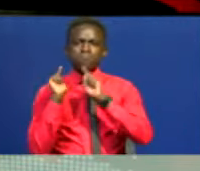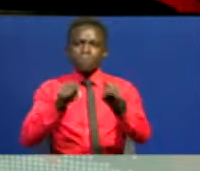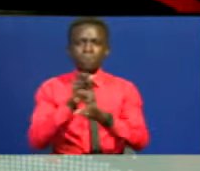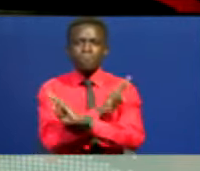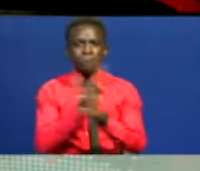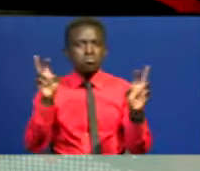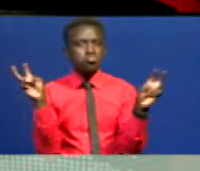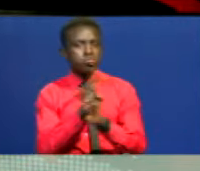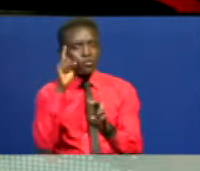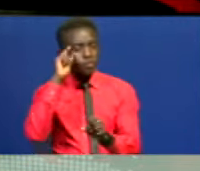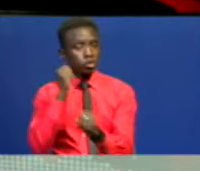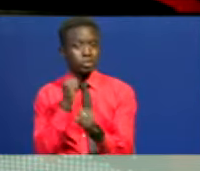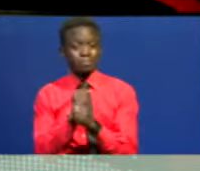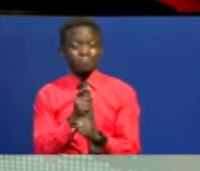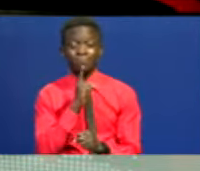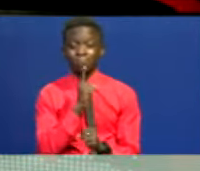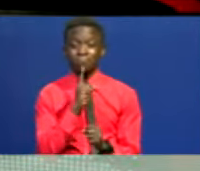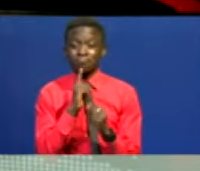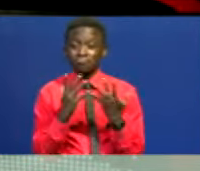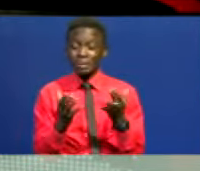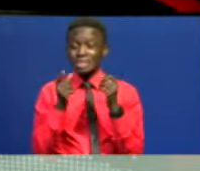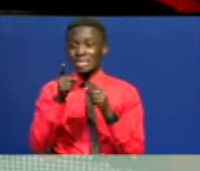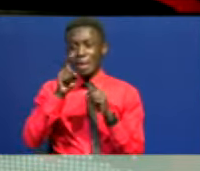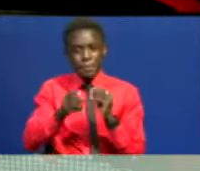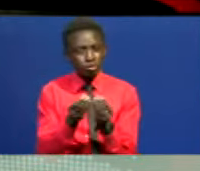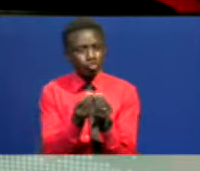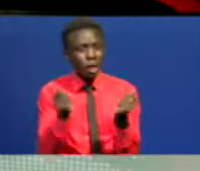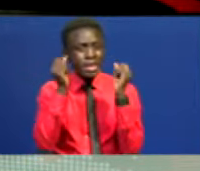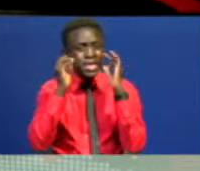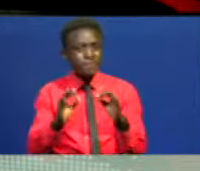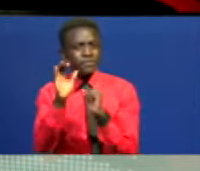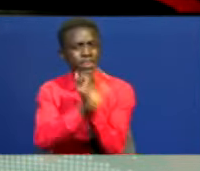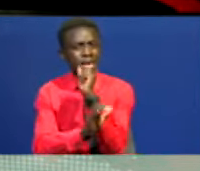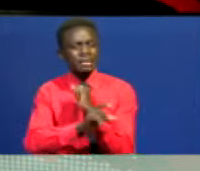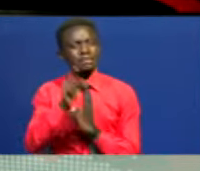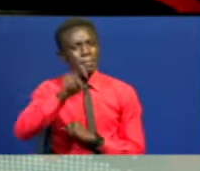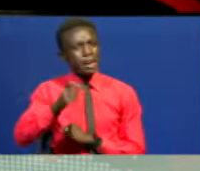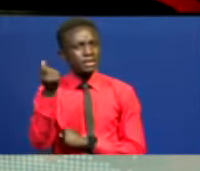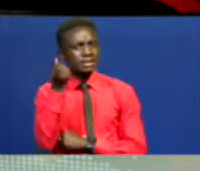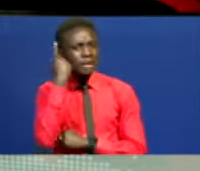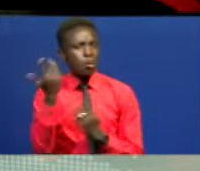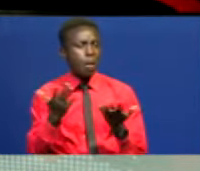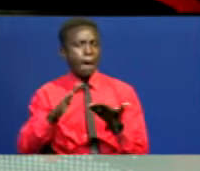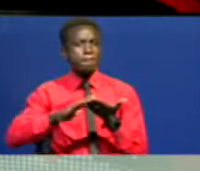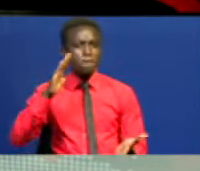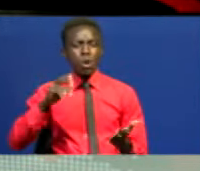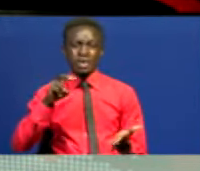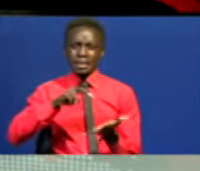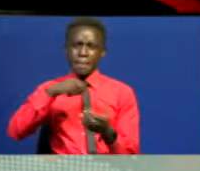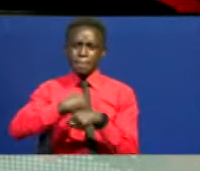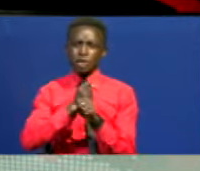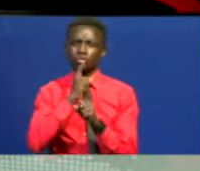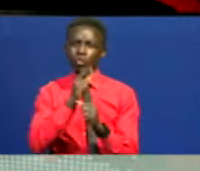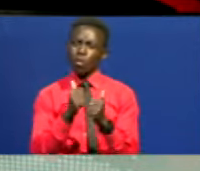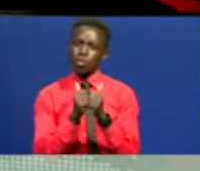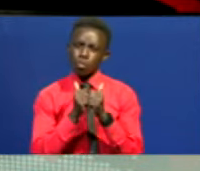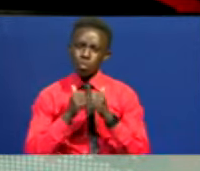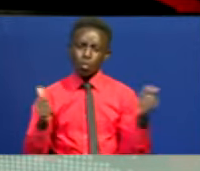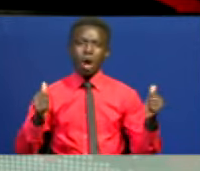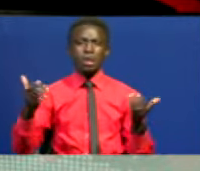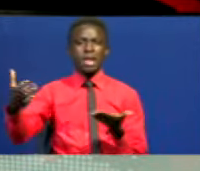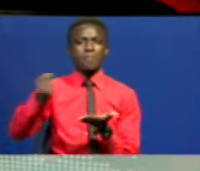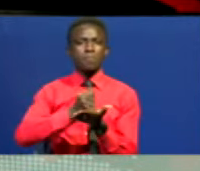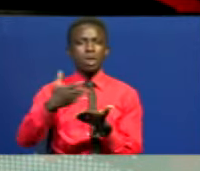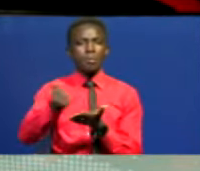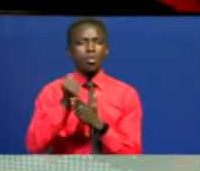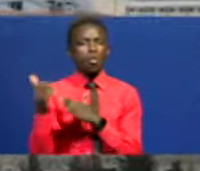to be addressed if the country is to realize the much needed stability that will create an enabling environment for growth. Take a